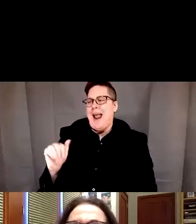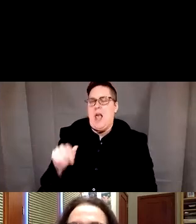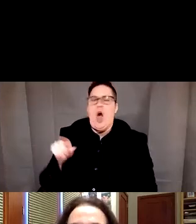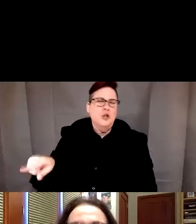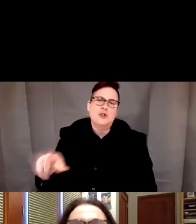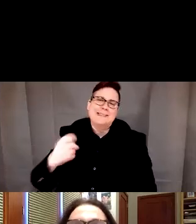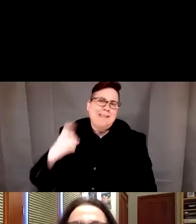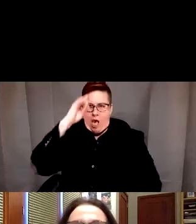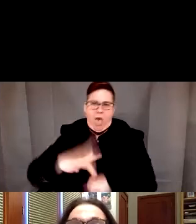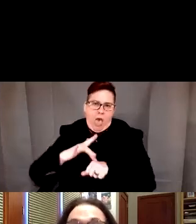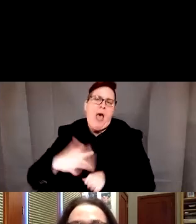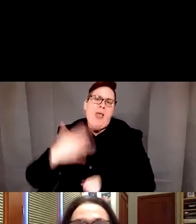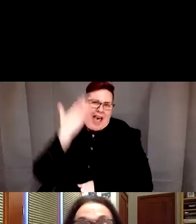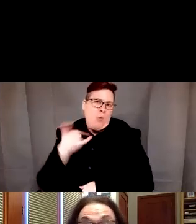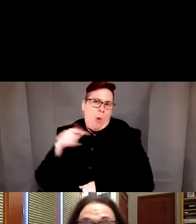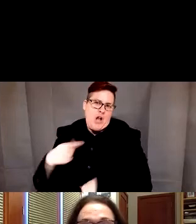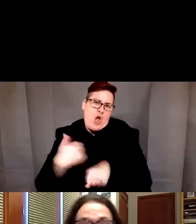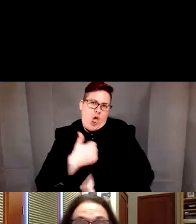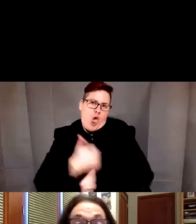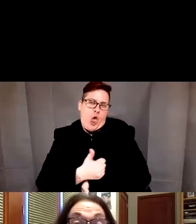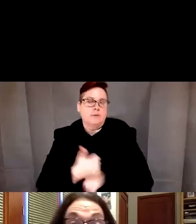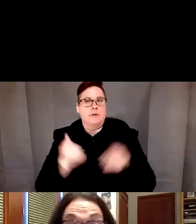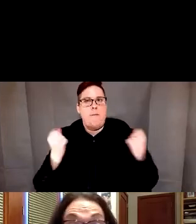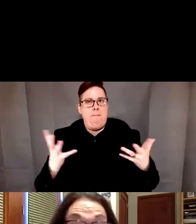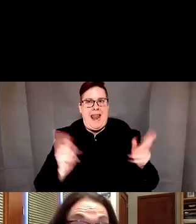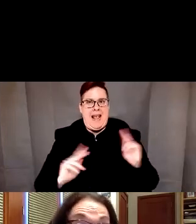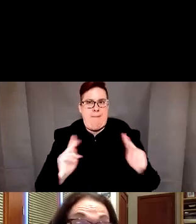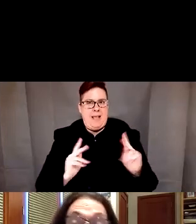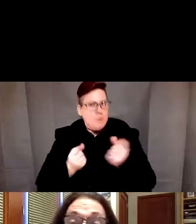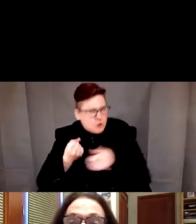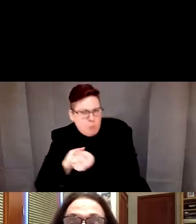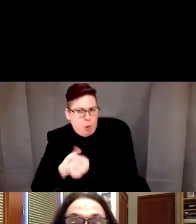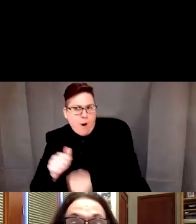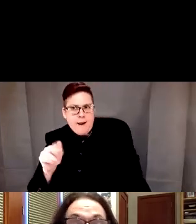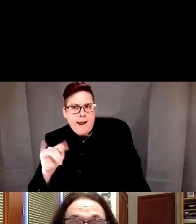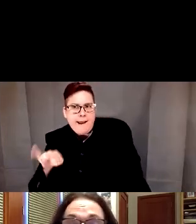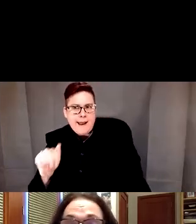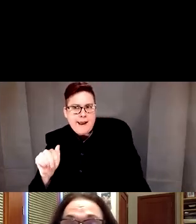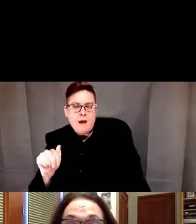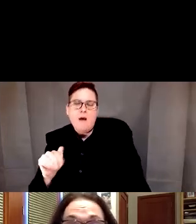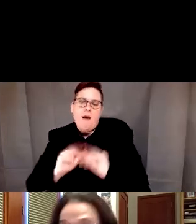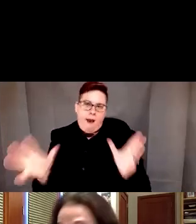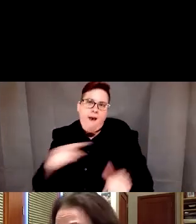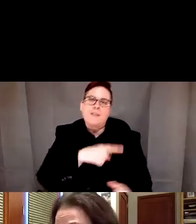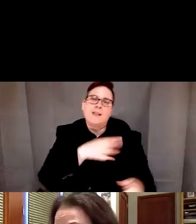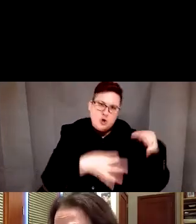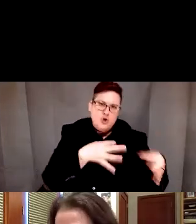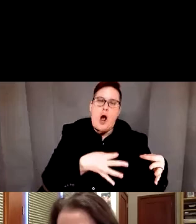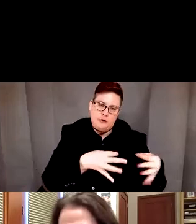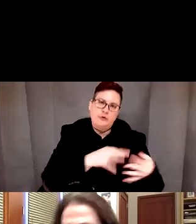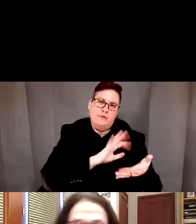of course, many, many people supported Anita Hill. Of course, Clarence Thomas was ultimately